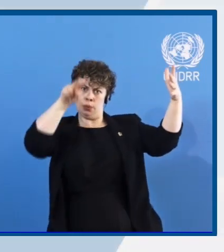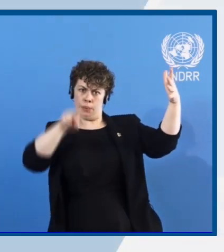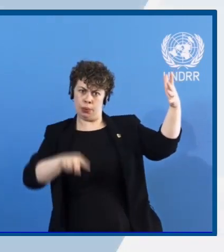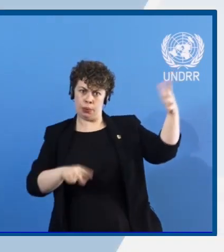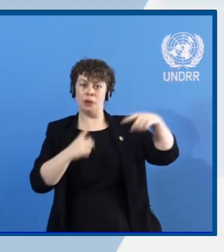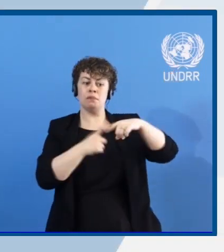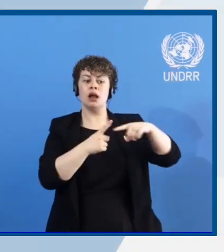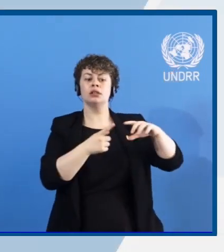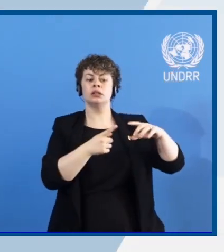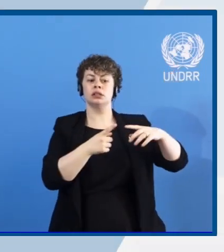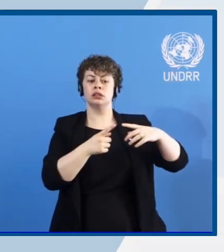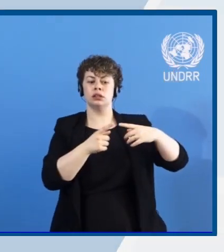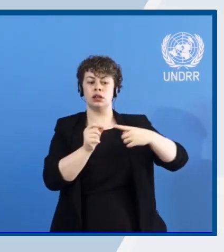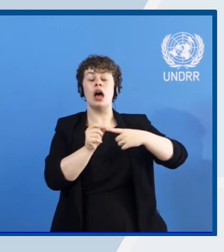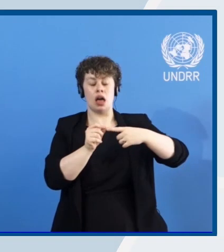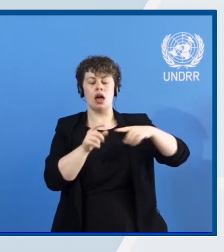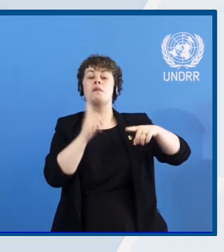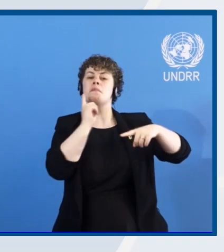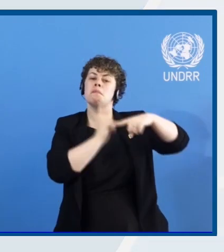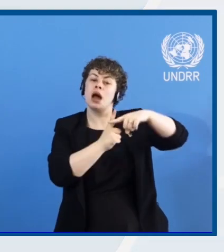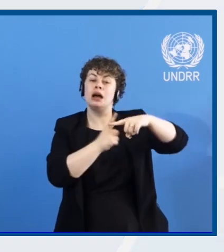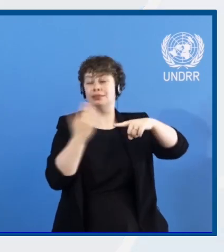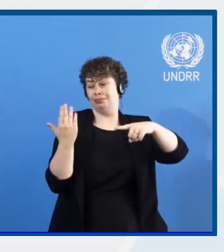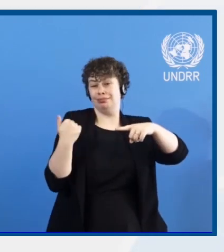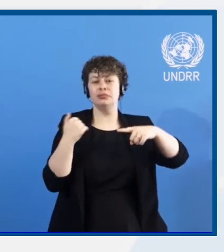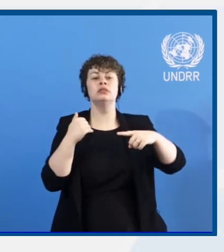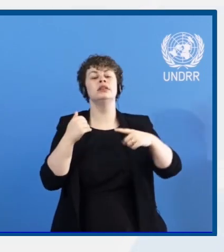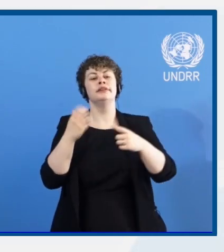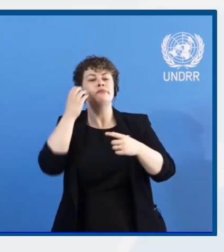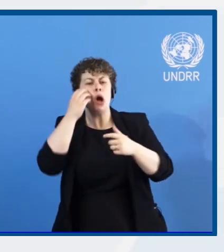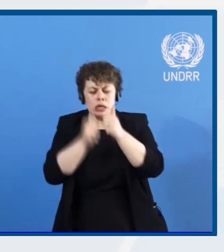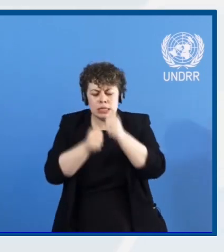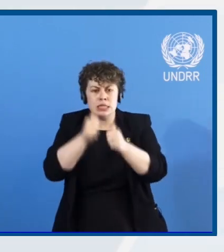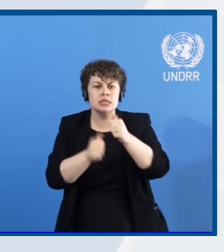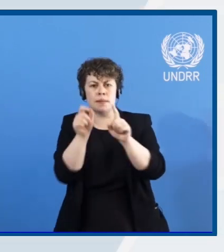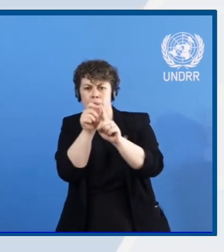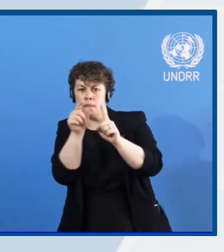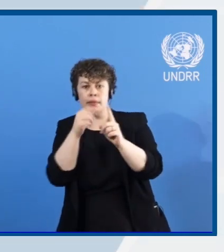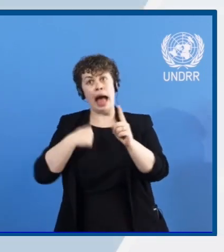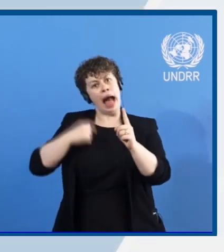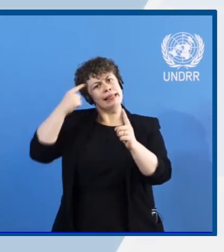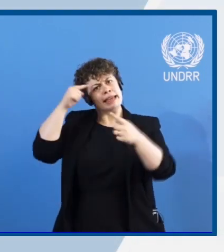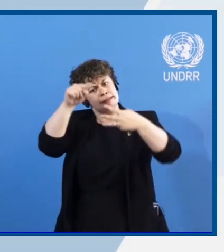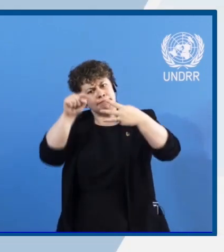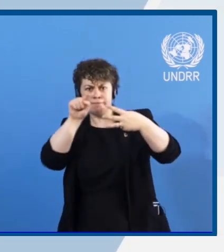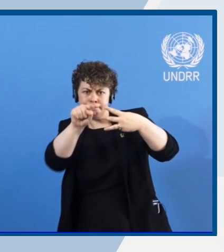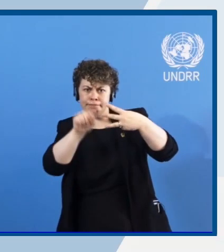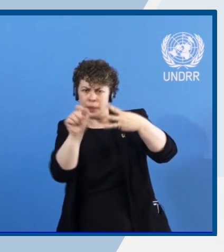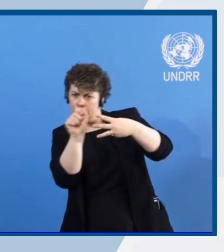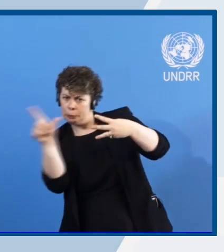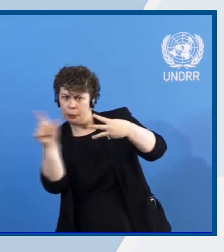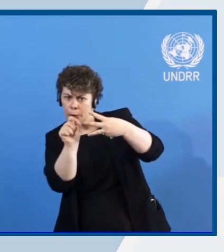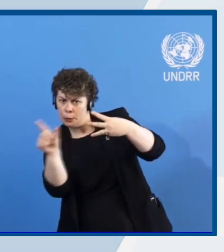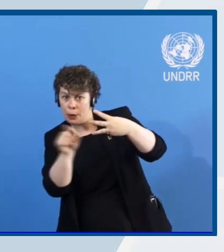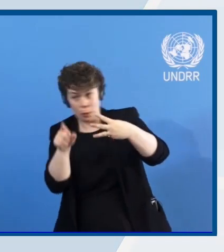the number one barrier is the short-term thinking. Therefore, the entire sustainable development and